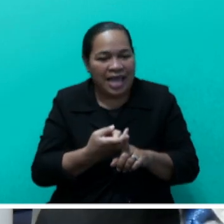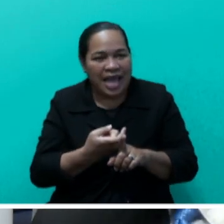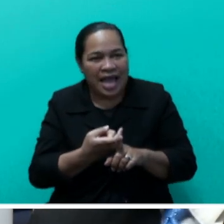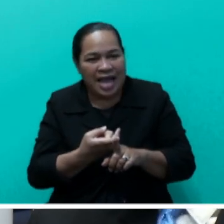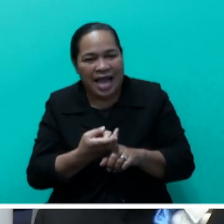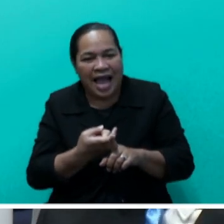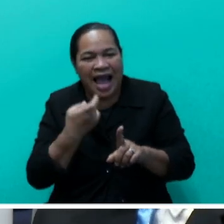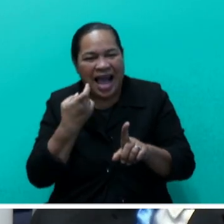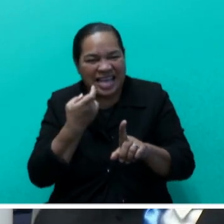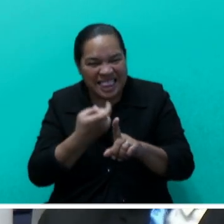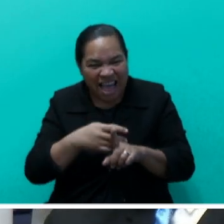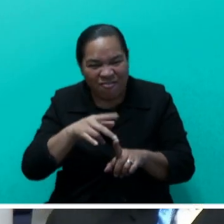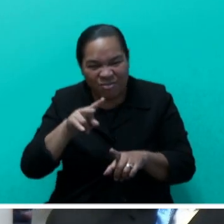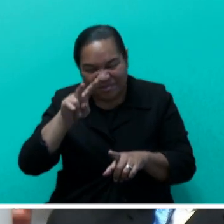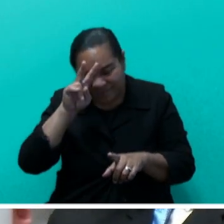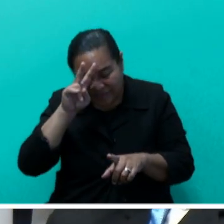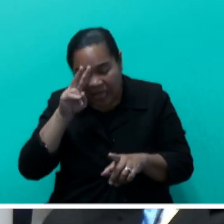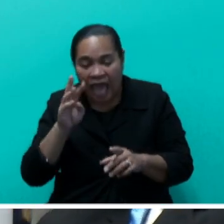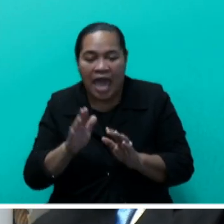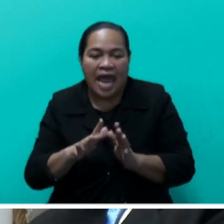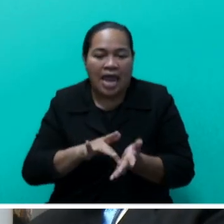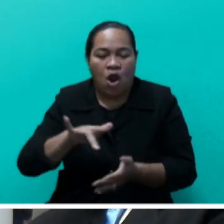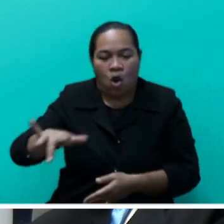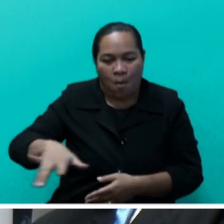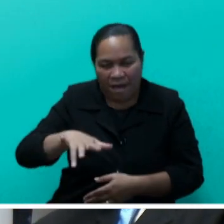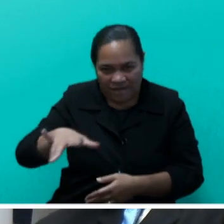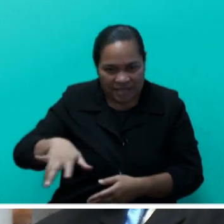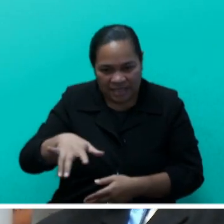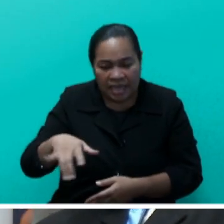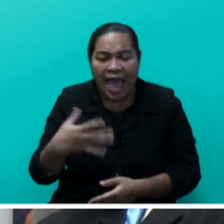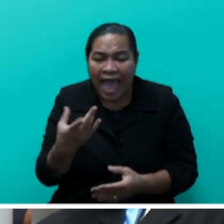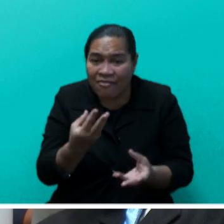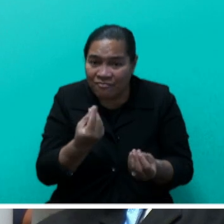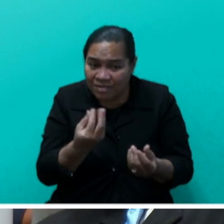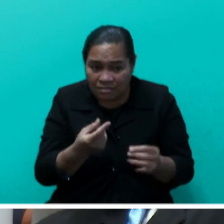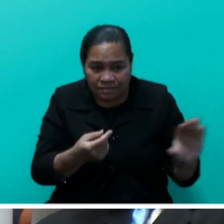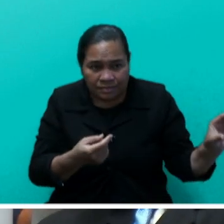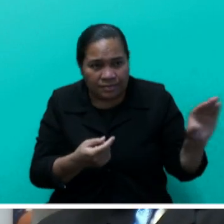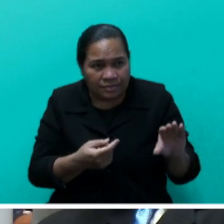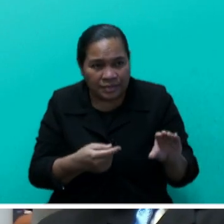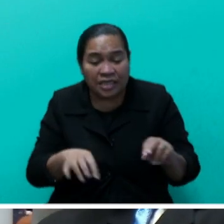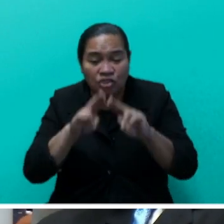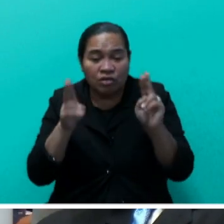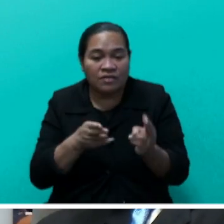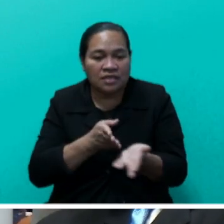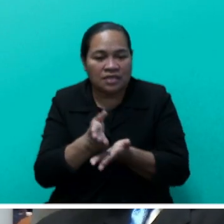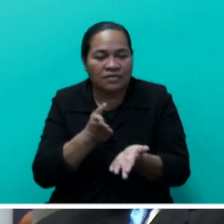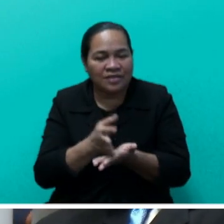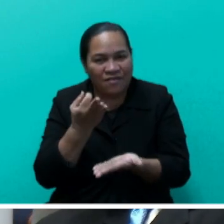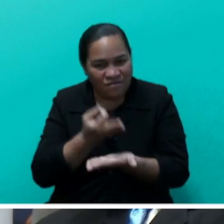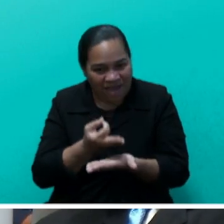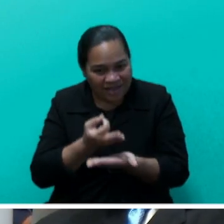then we will start rolling out. There is a fund called the Universal Service Fund